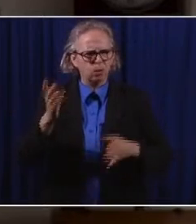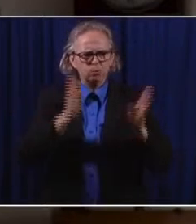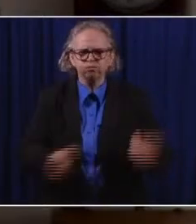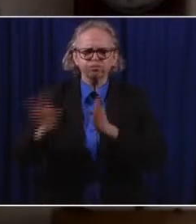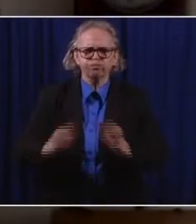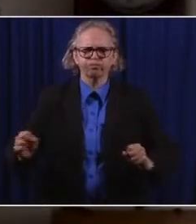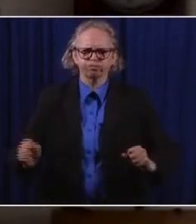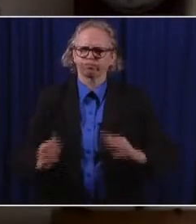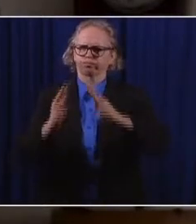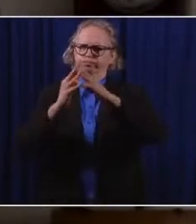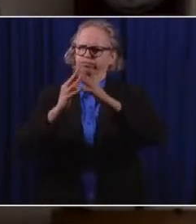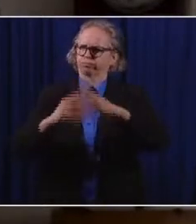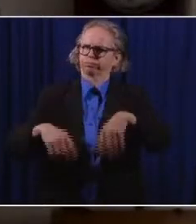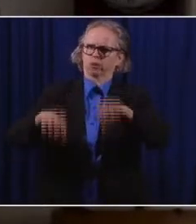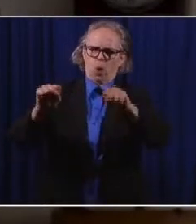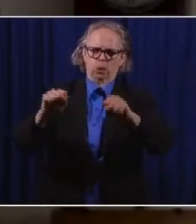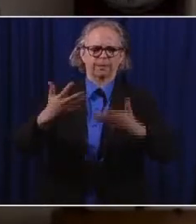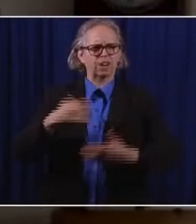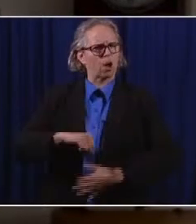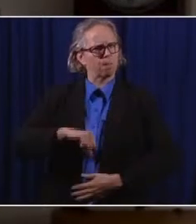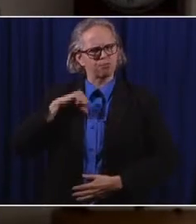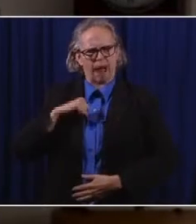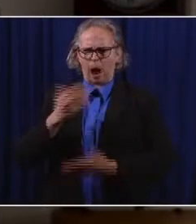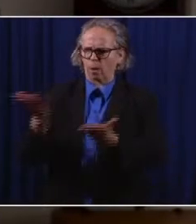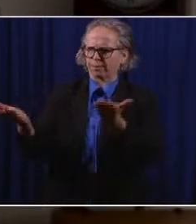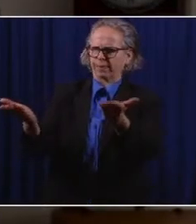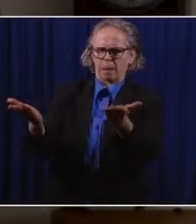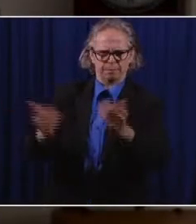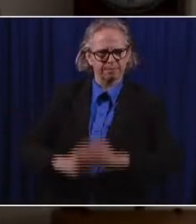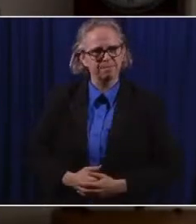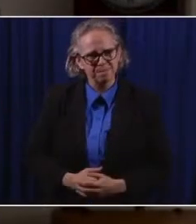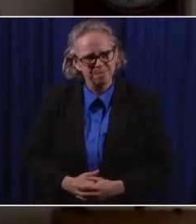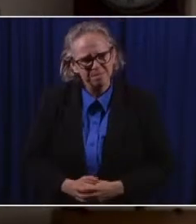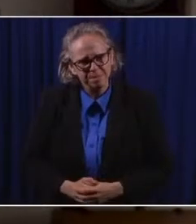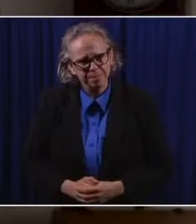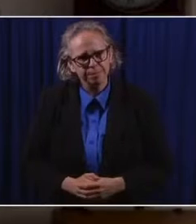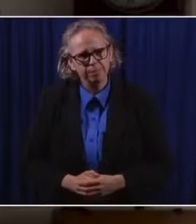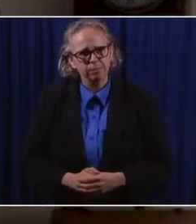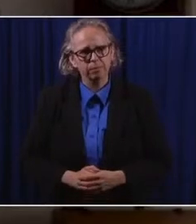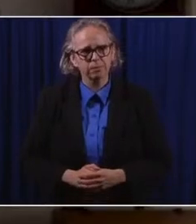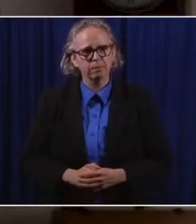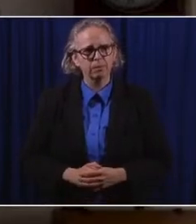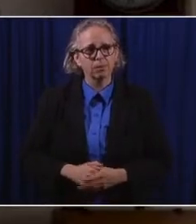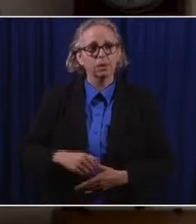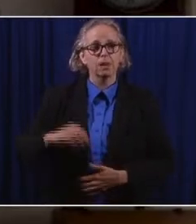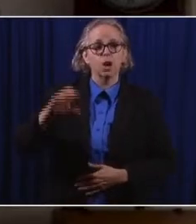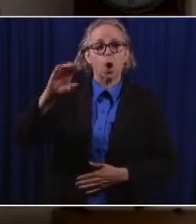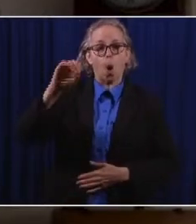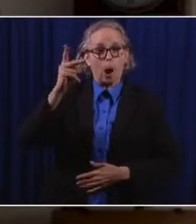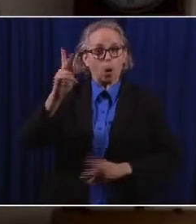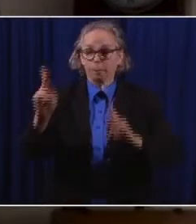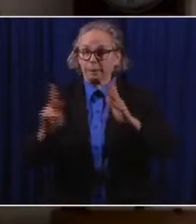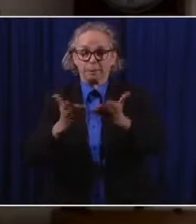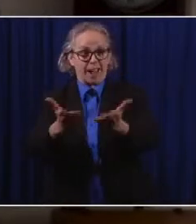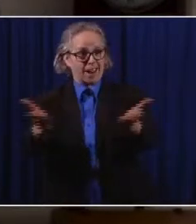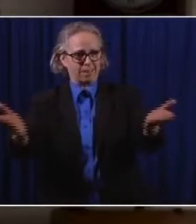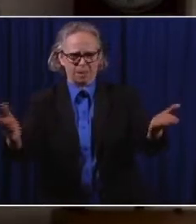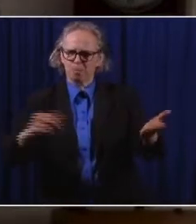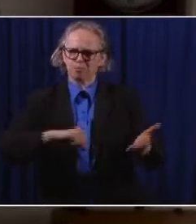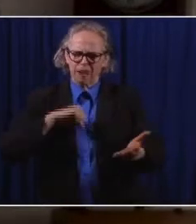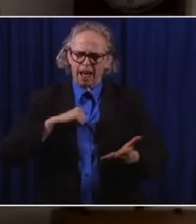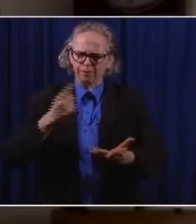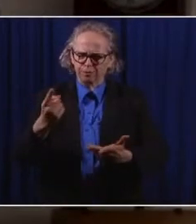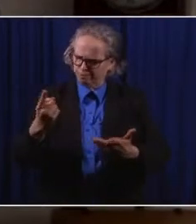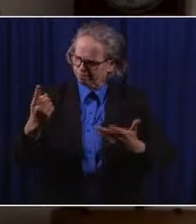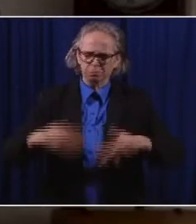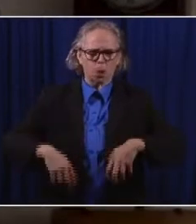proud of the job that they did. So Ohioans, we were certainly very proud to host this debate.